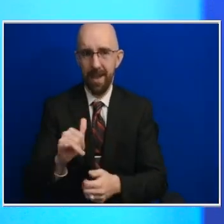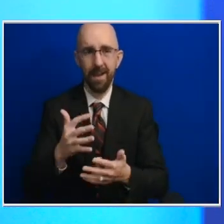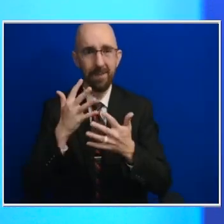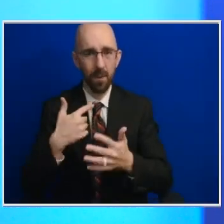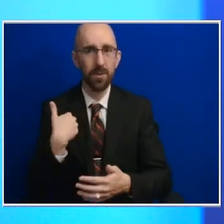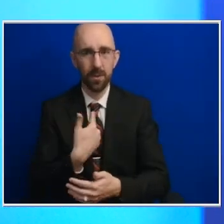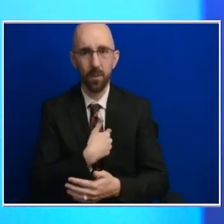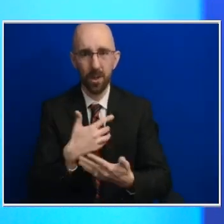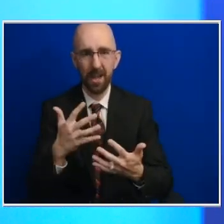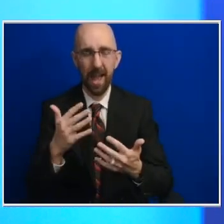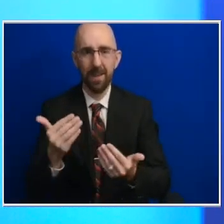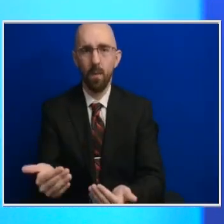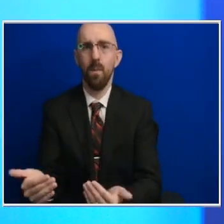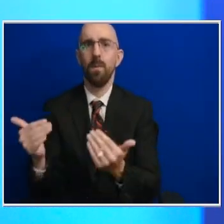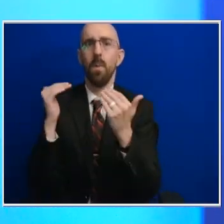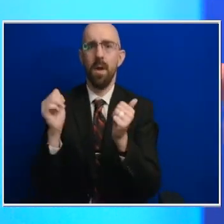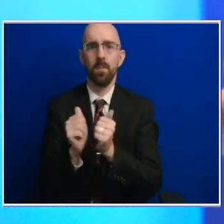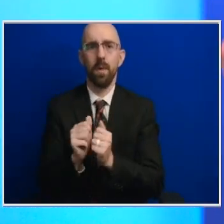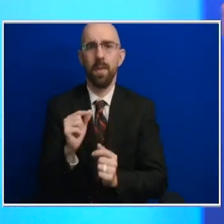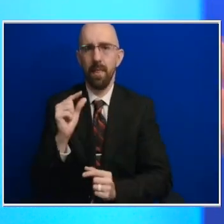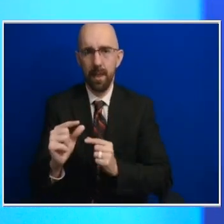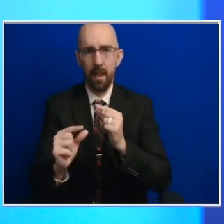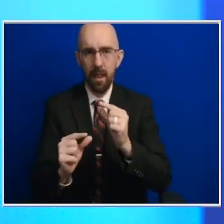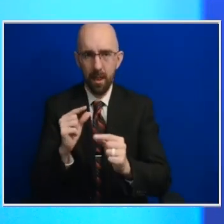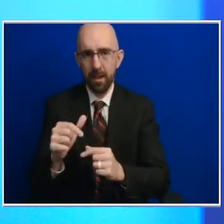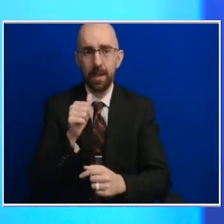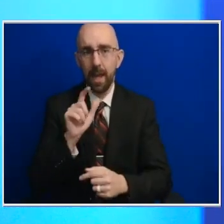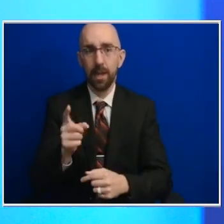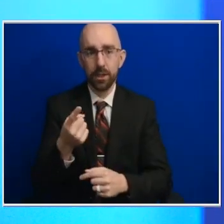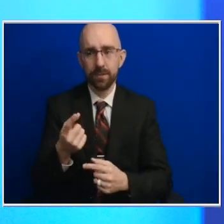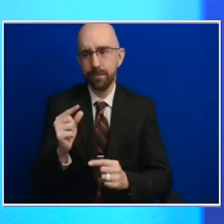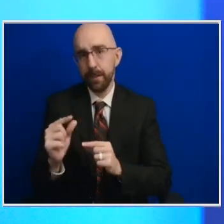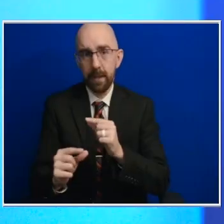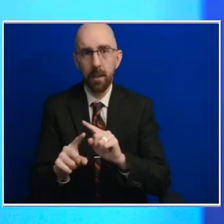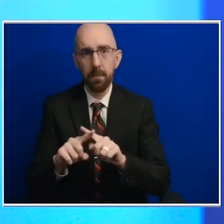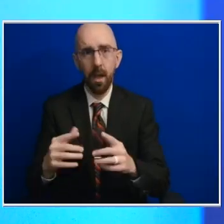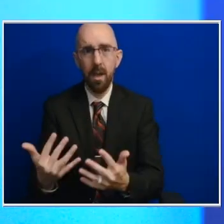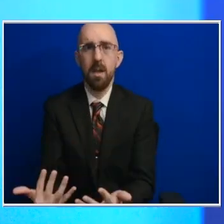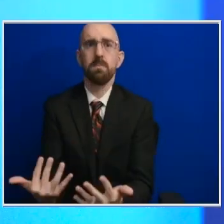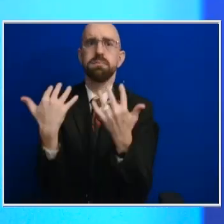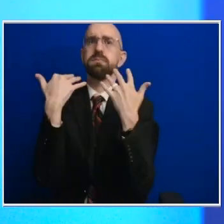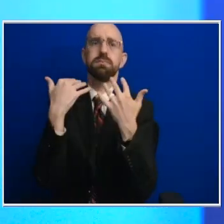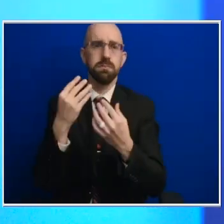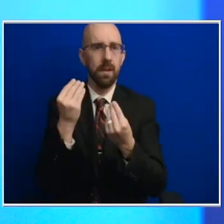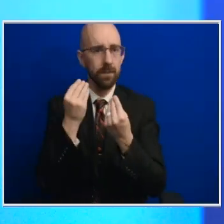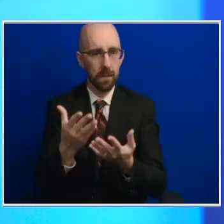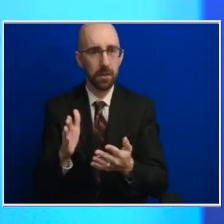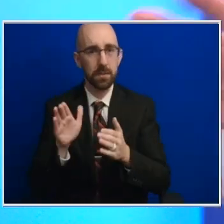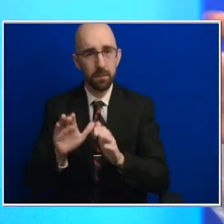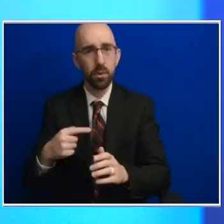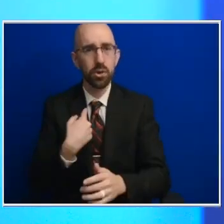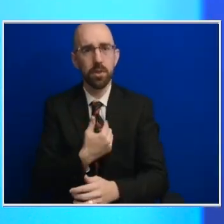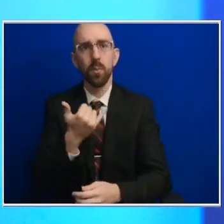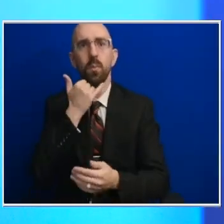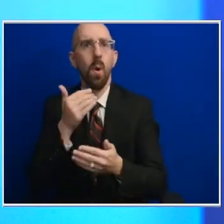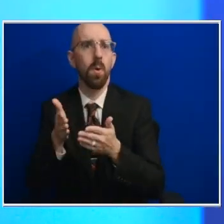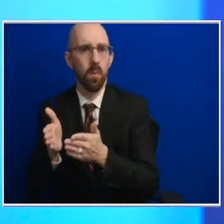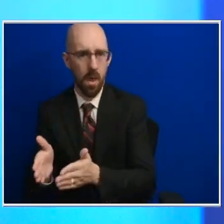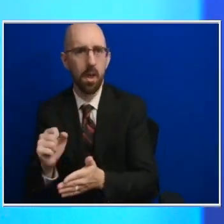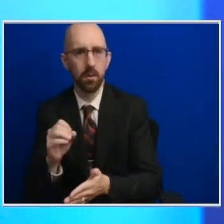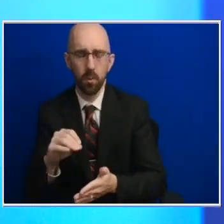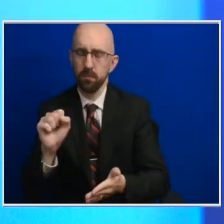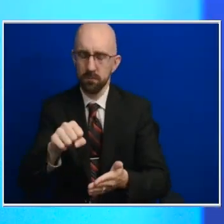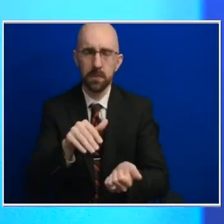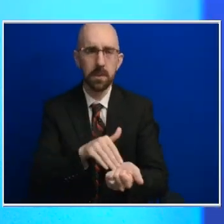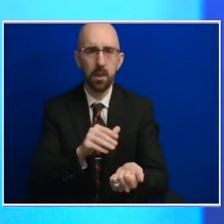with tidbits, and not just tidbits, but a tsunami of information that might push us in the wrong direction. So yes, as Dr. Wilkins said, we